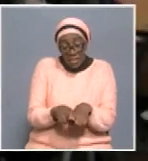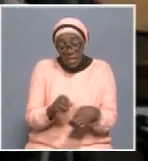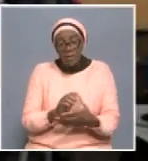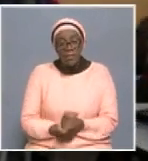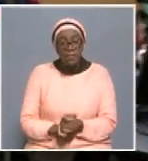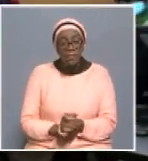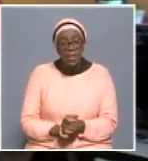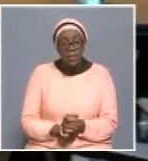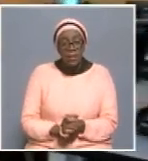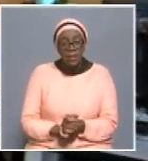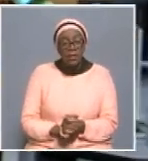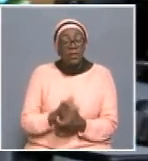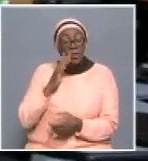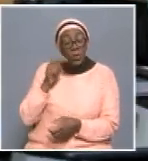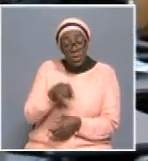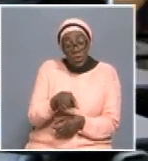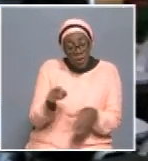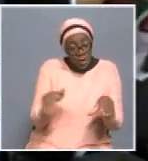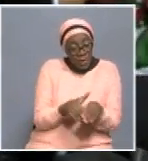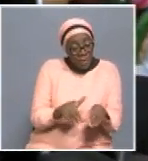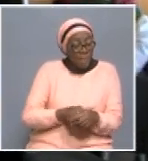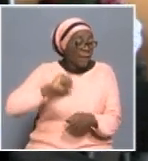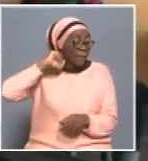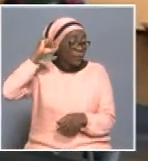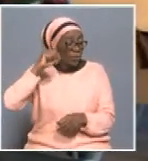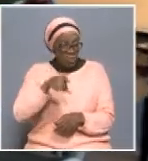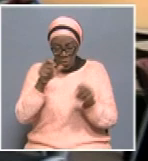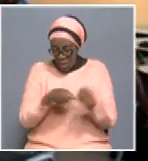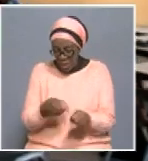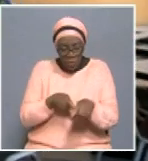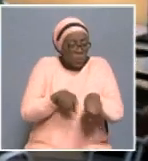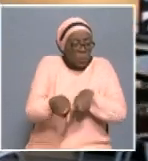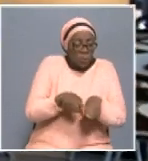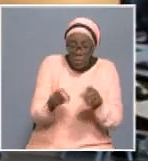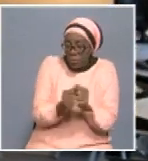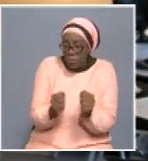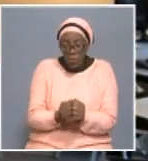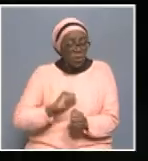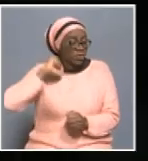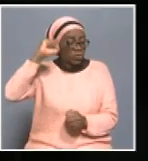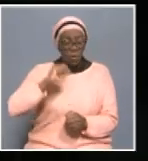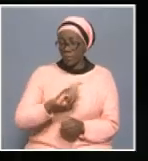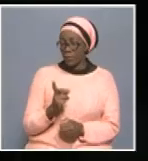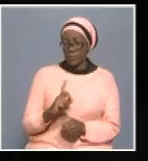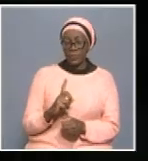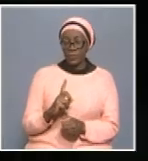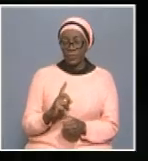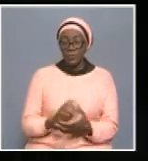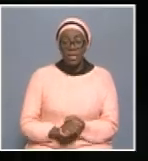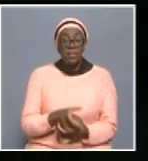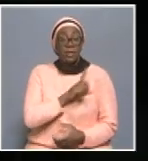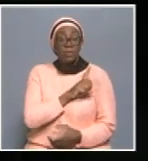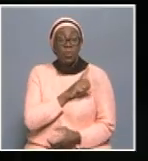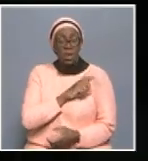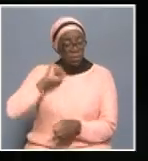that it follows that you cannot be saying that you are part of the team and now you're competing against the team. And I think the major challenge